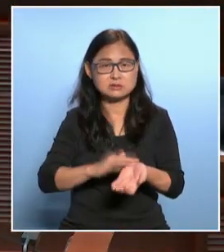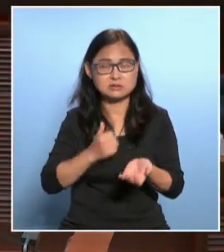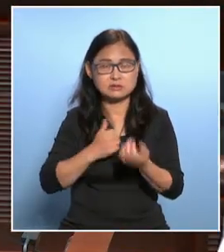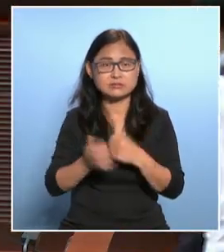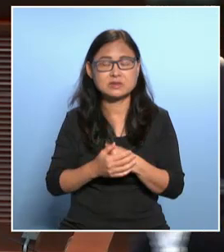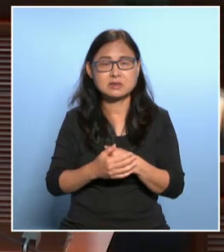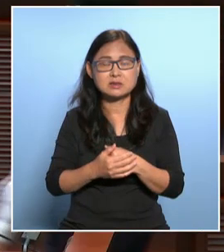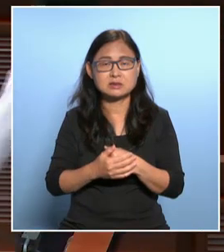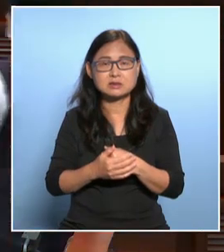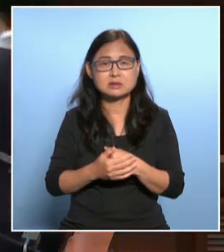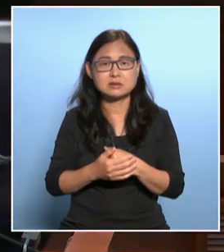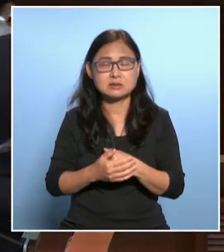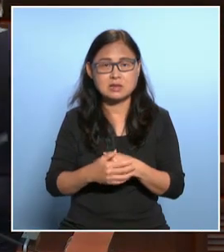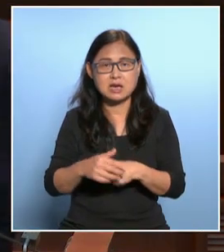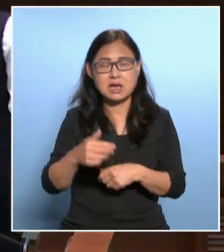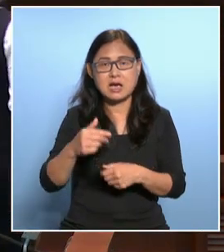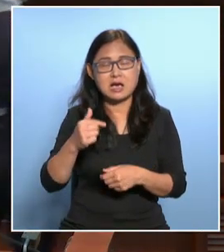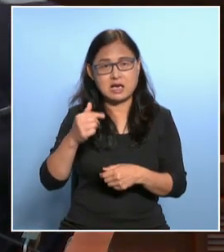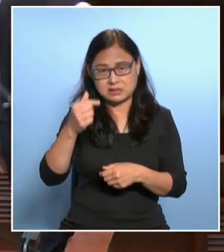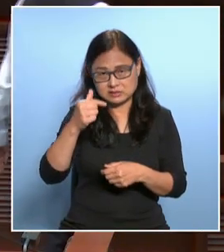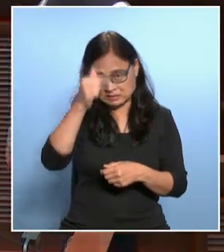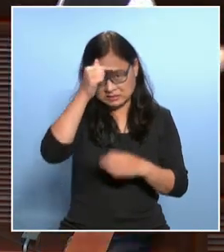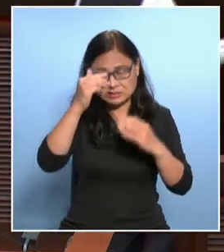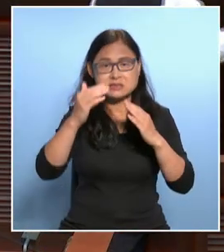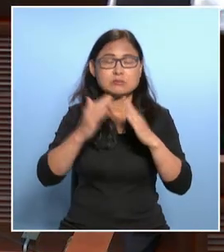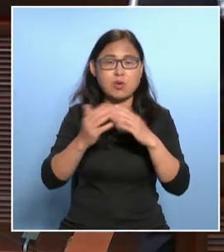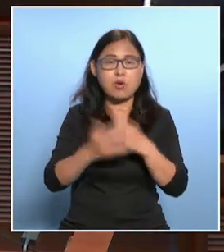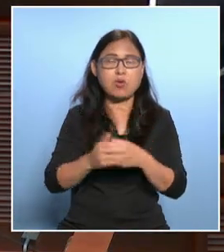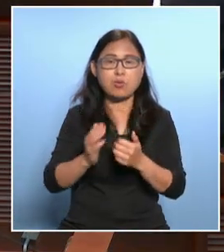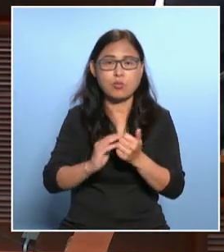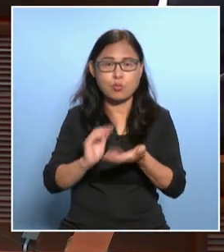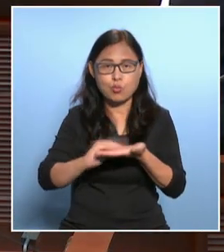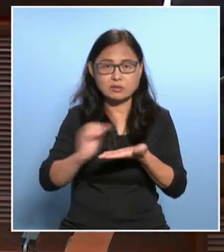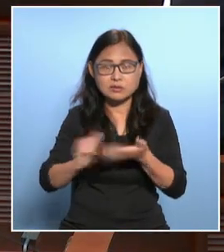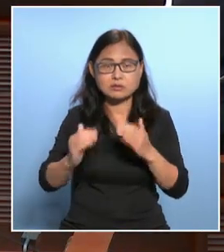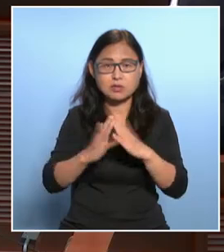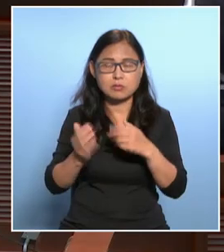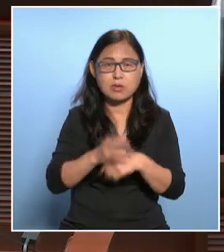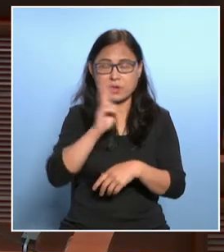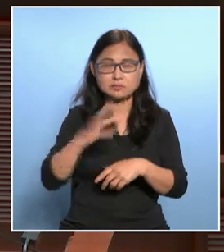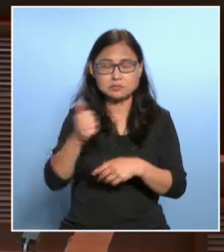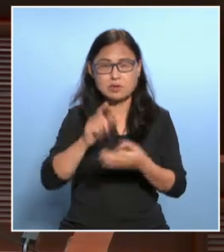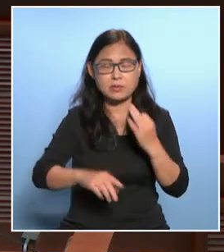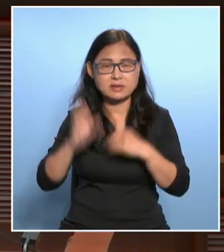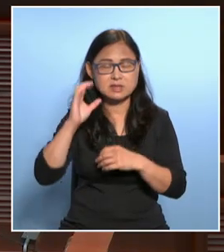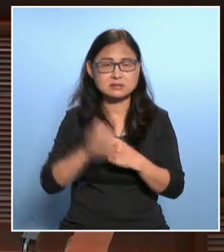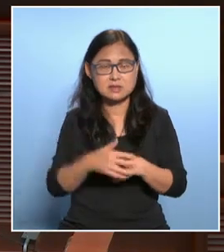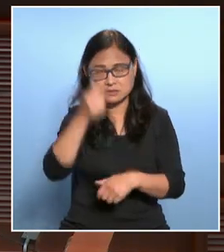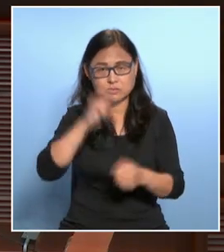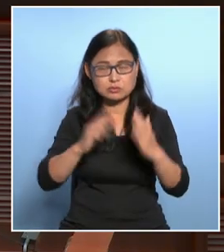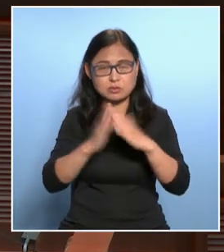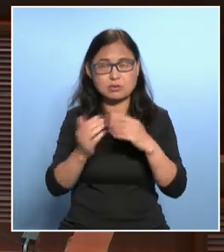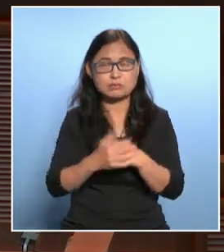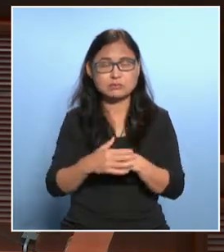Dr. Michael Wong, Director of Quality and Safety of the Hospital Authority, Ms. Ellen Chan, Principal Assistant Secretary for